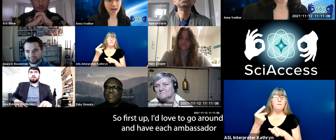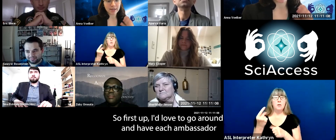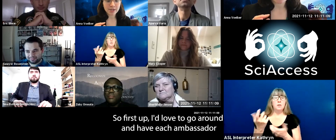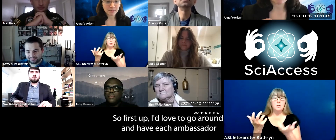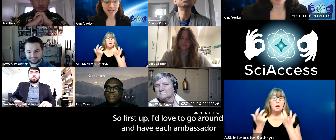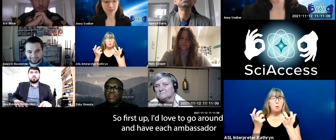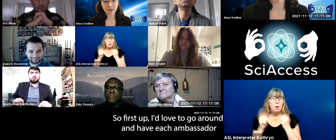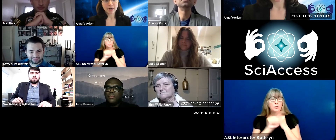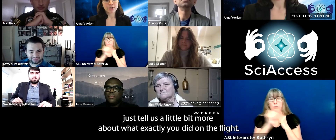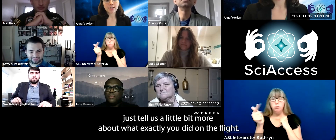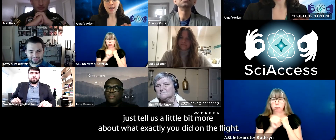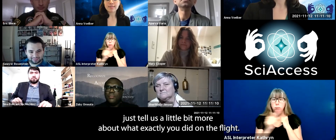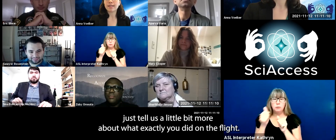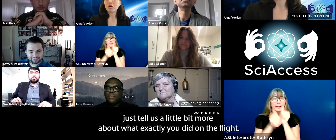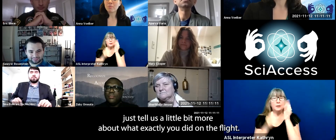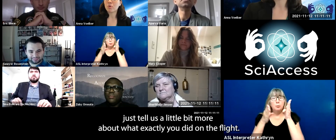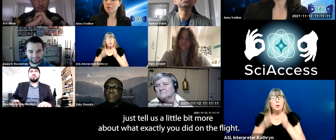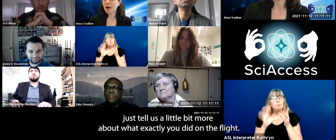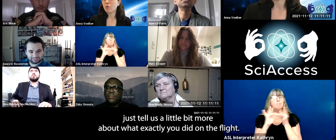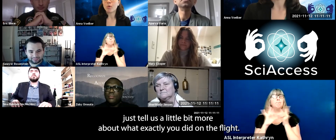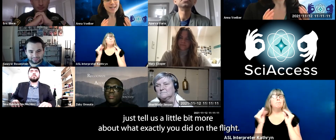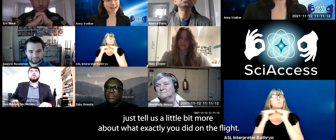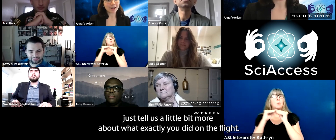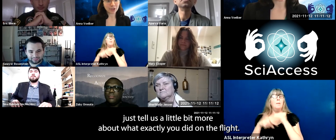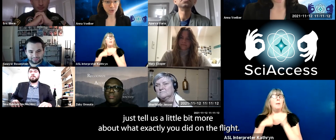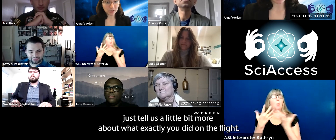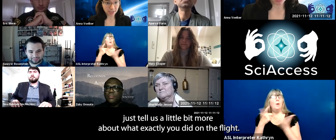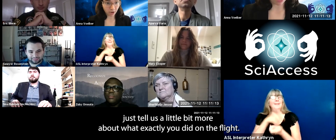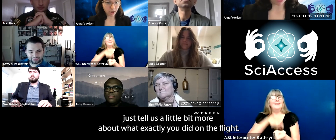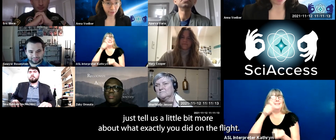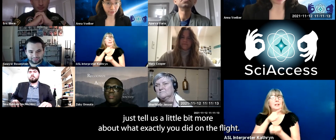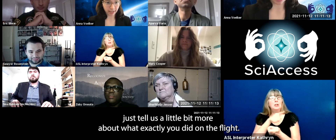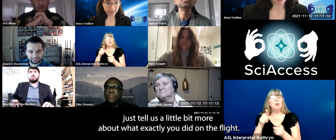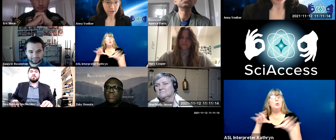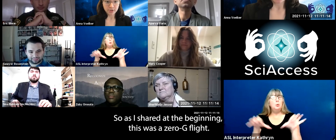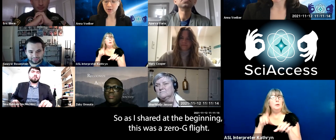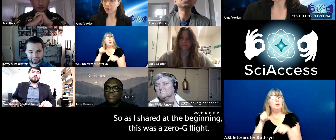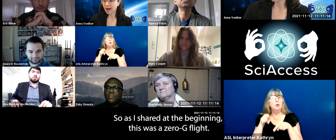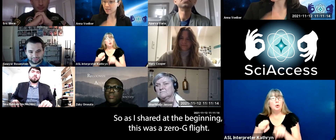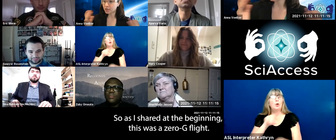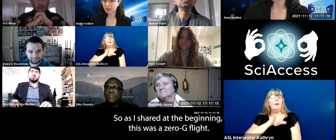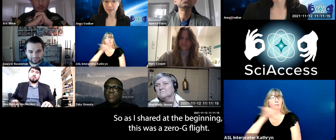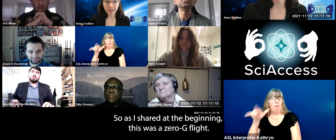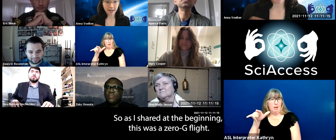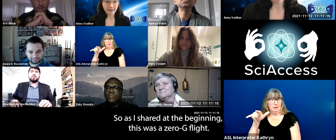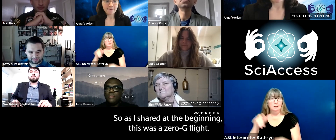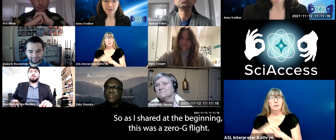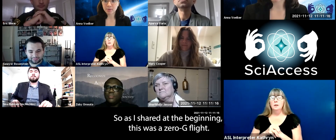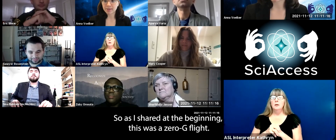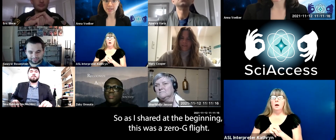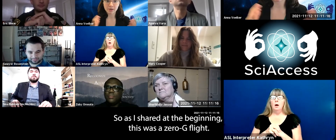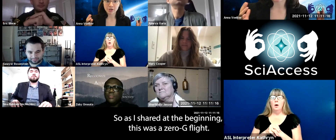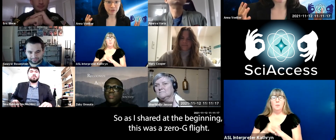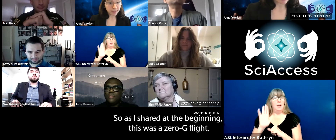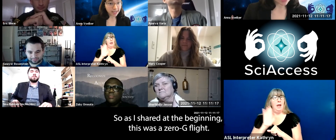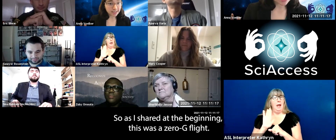around and have each ambassador just tell us a little bit more about what exactly you did on the flight. So as I shared at the beginning, this was